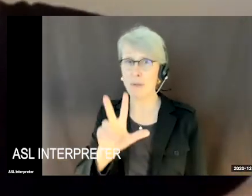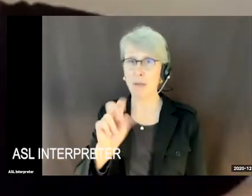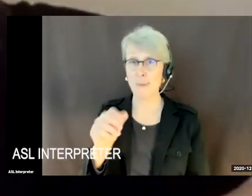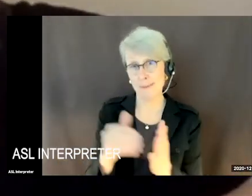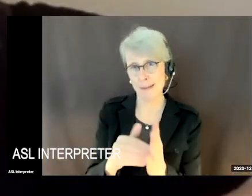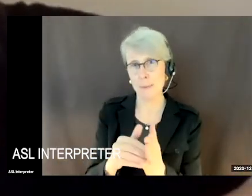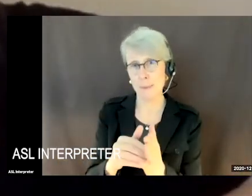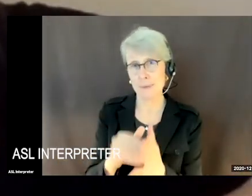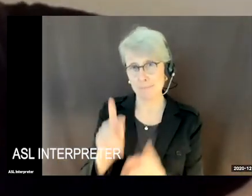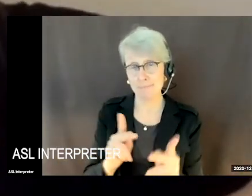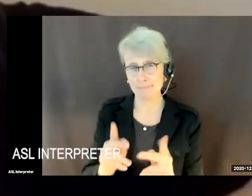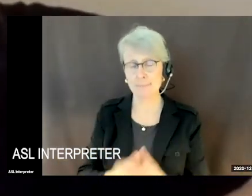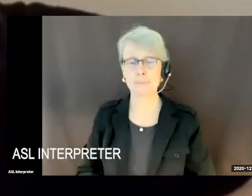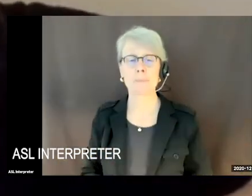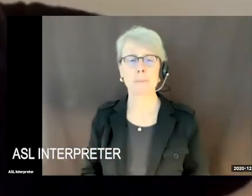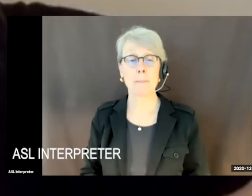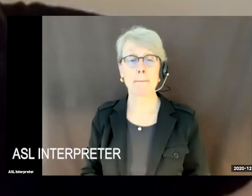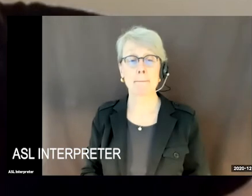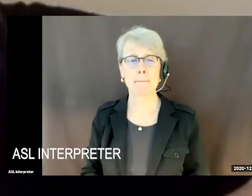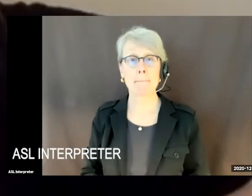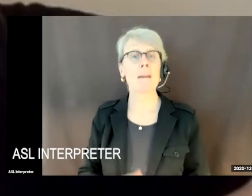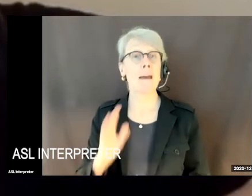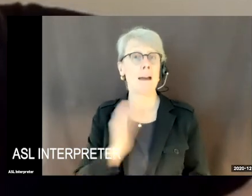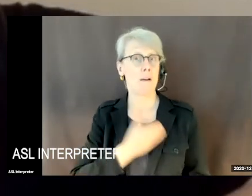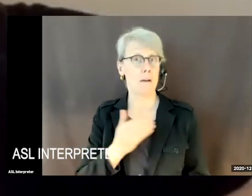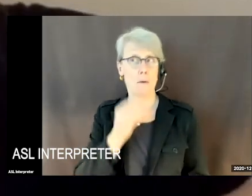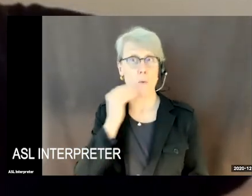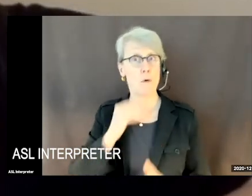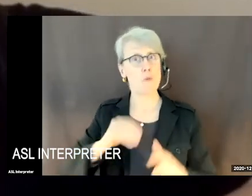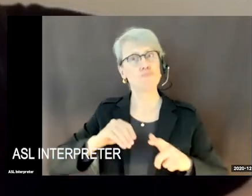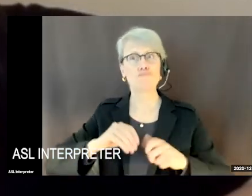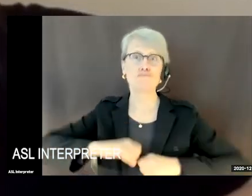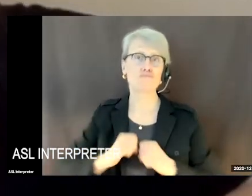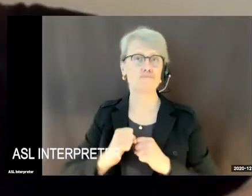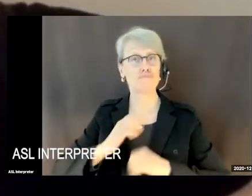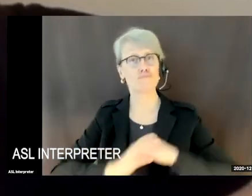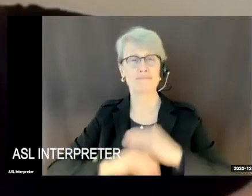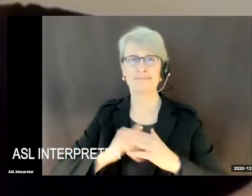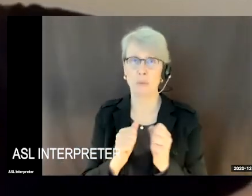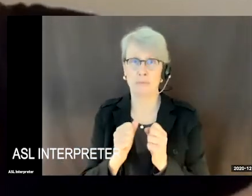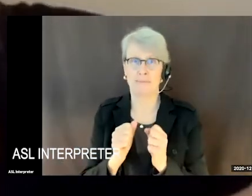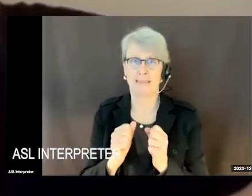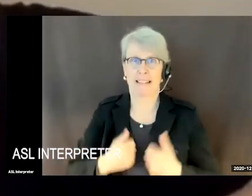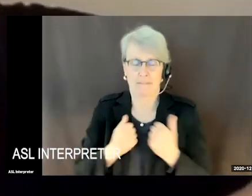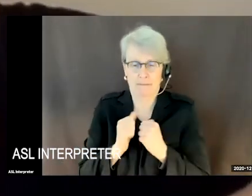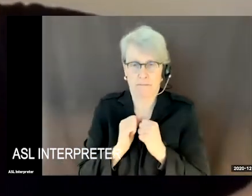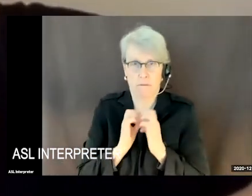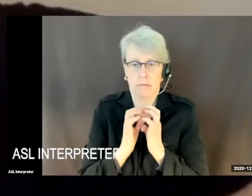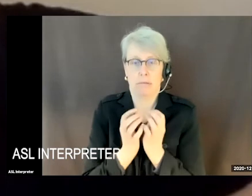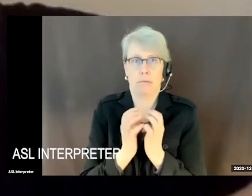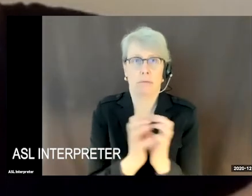but keep in mind, we only have a population of 30,000 people. Also, many live